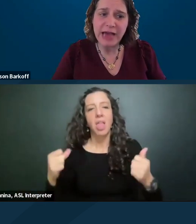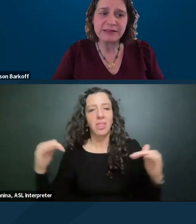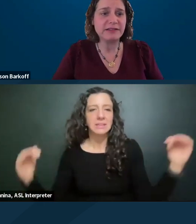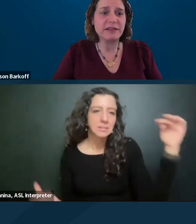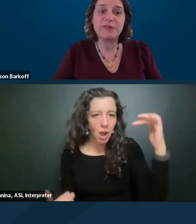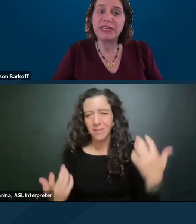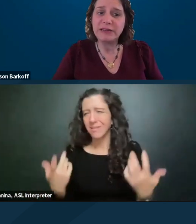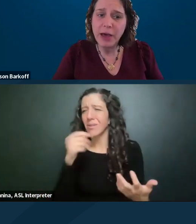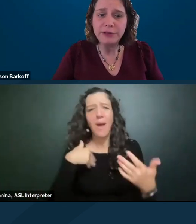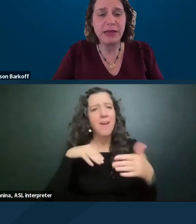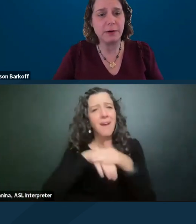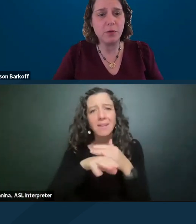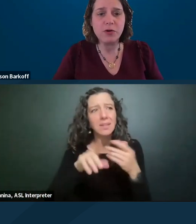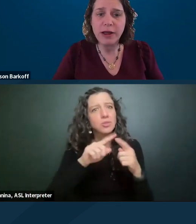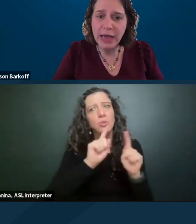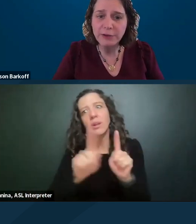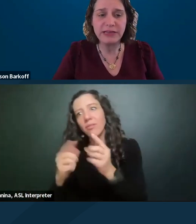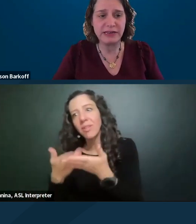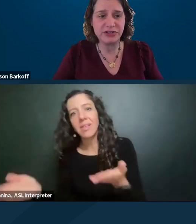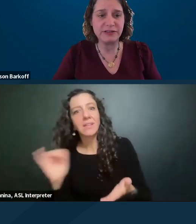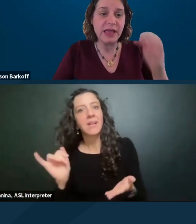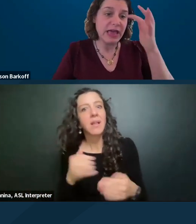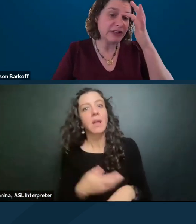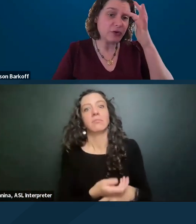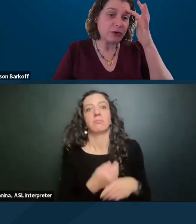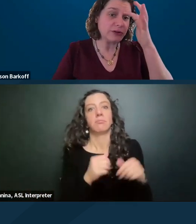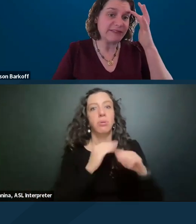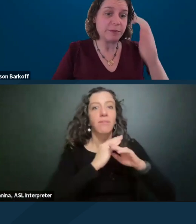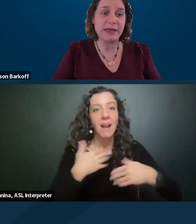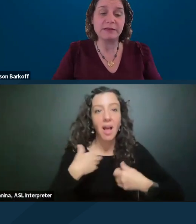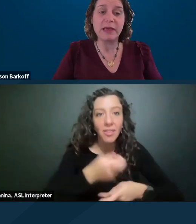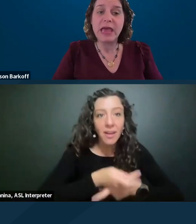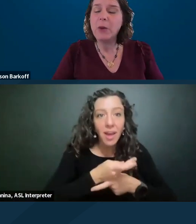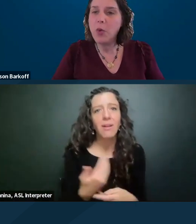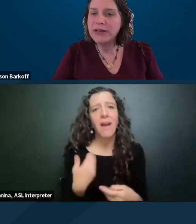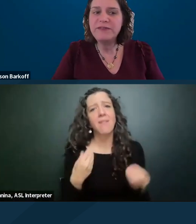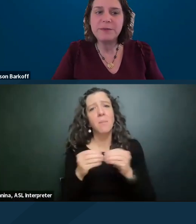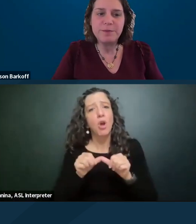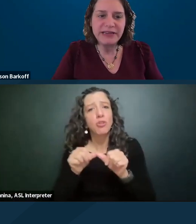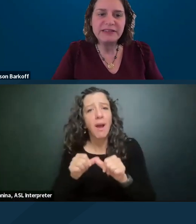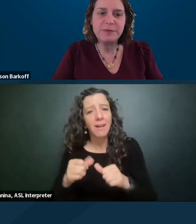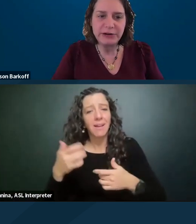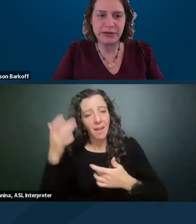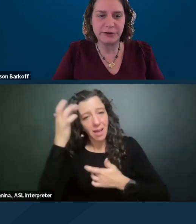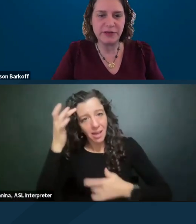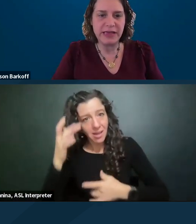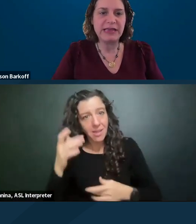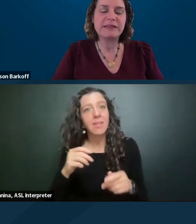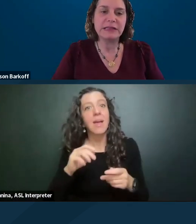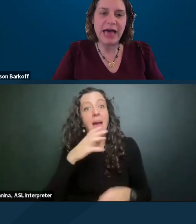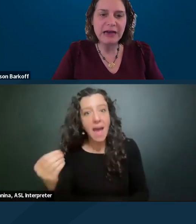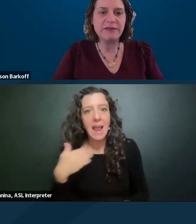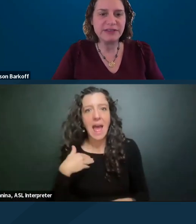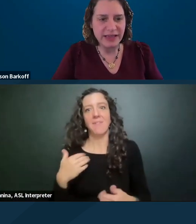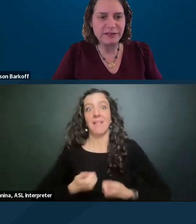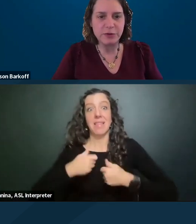have less access to preventative health care, more chronic health conditions, and shorter lifespans. And one of the biggest barriers